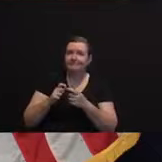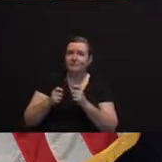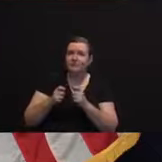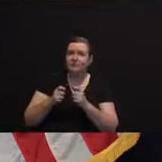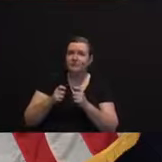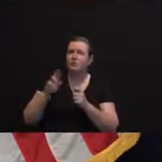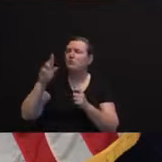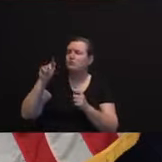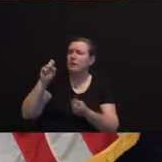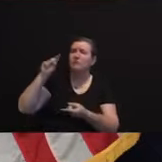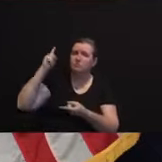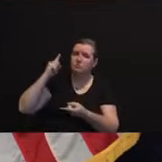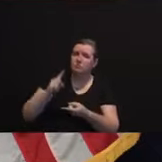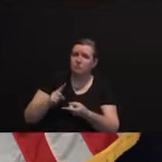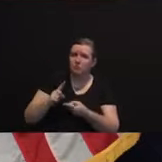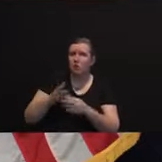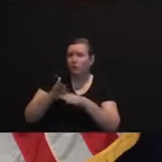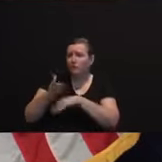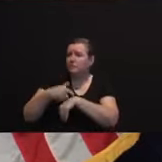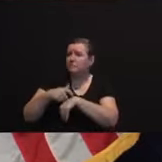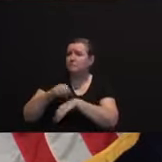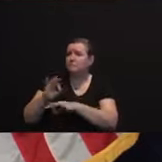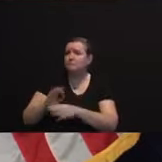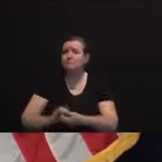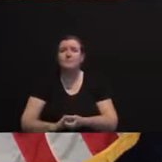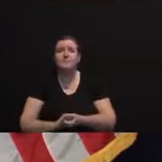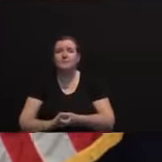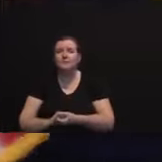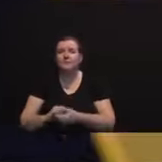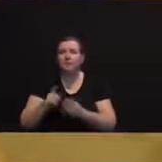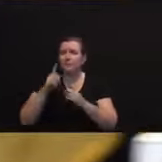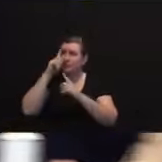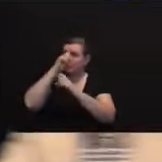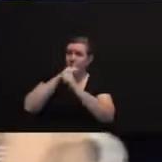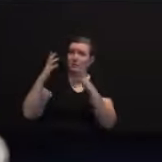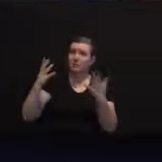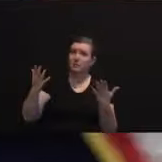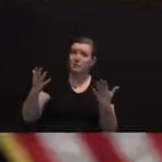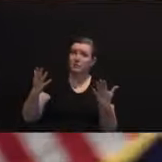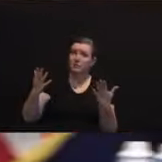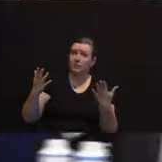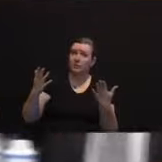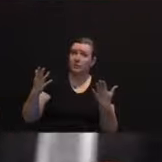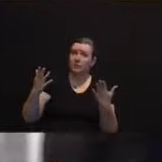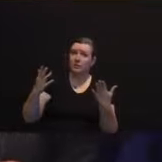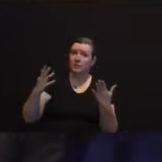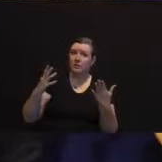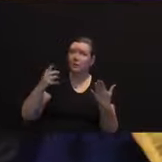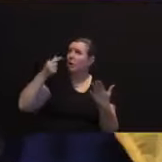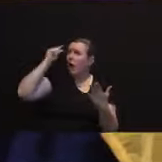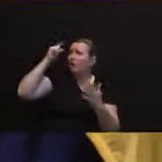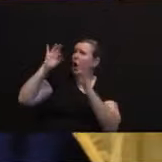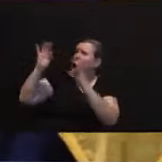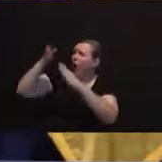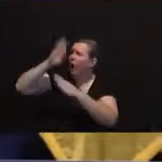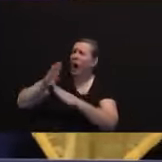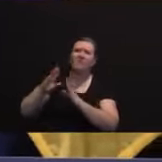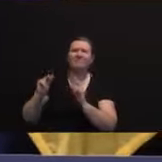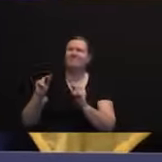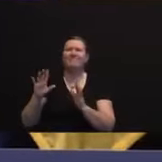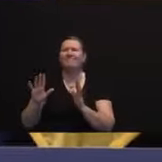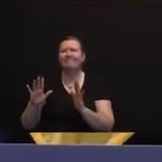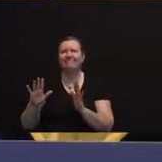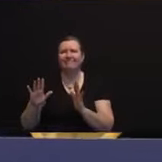fuller picture of what the cases look like. Please God. We used to say this all the time in the spring we know what the numerator is. We don't know